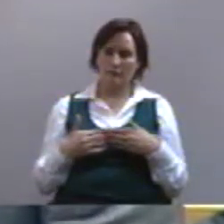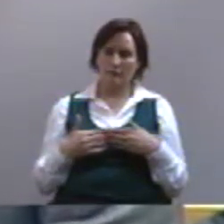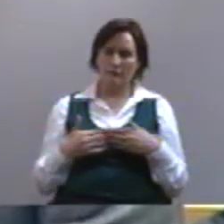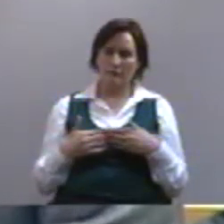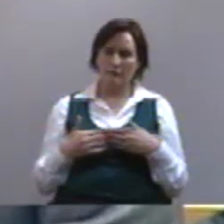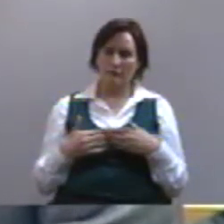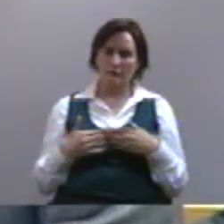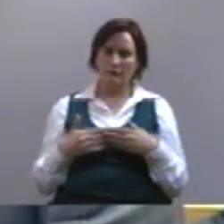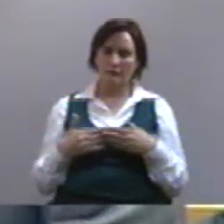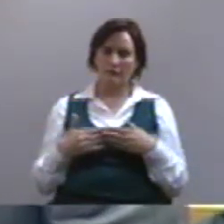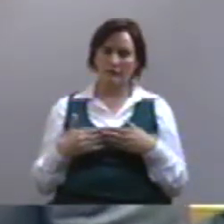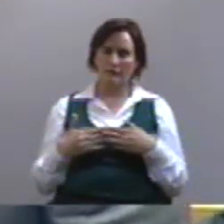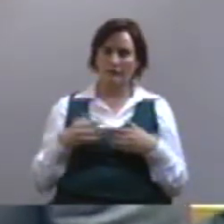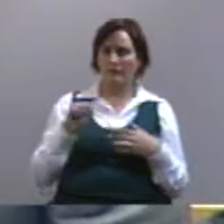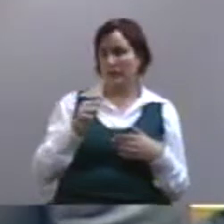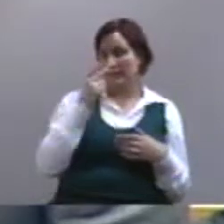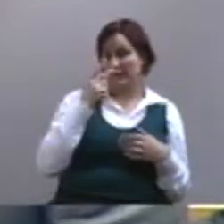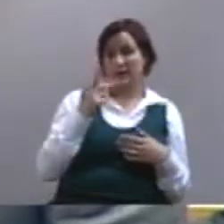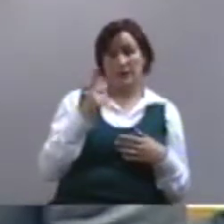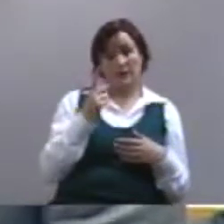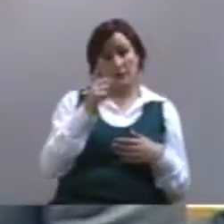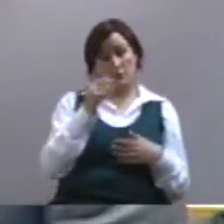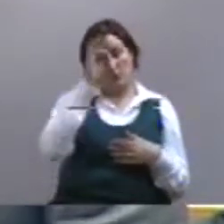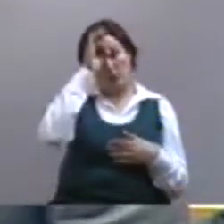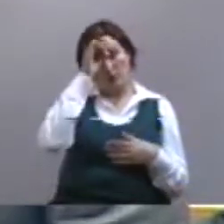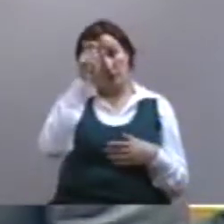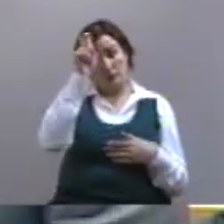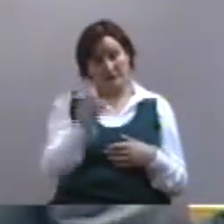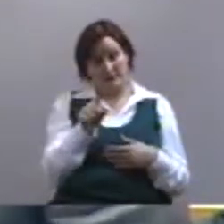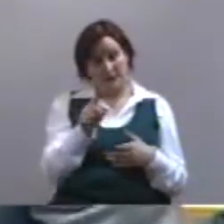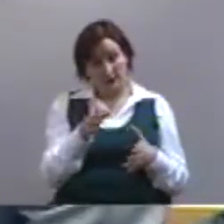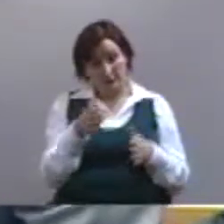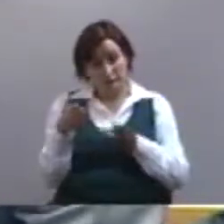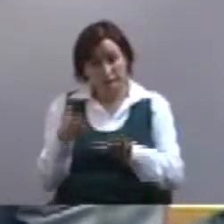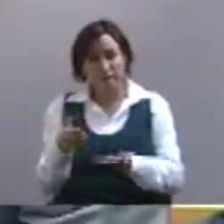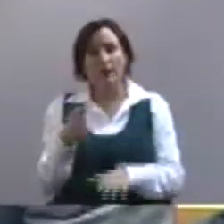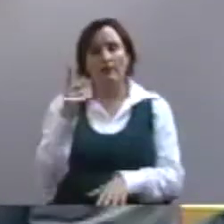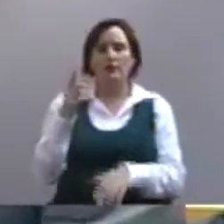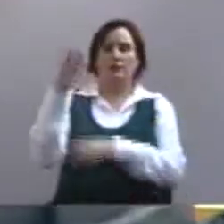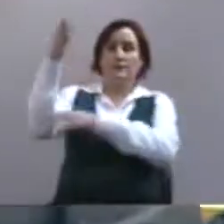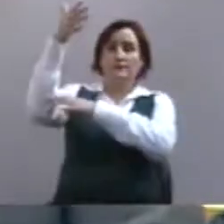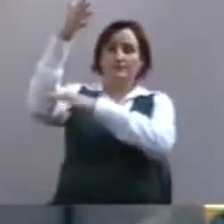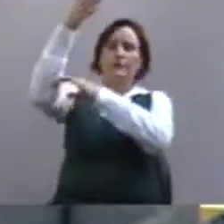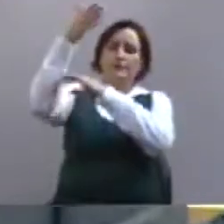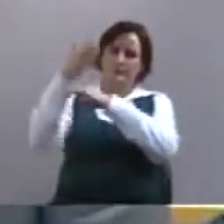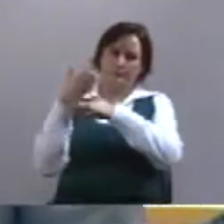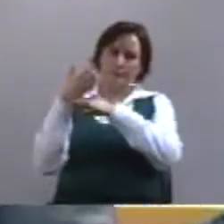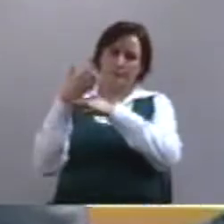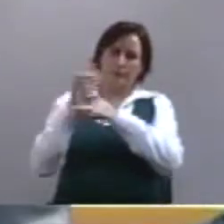police officer is killed, flags in police stations are lowered at half-mast. Thank you very